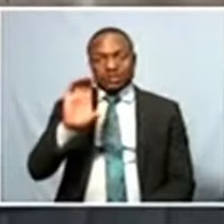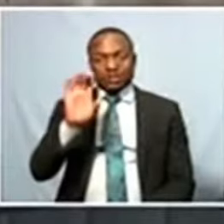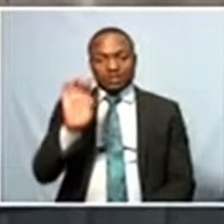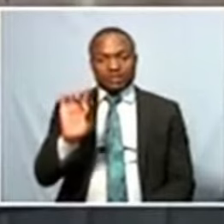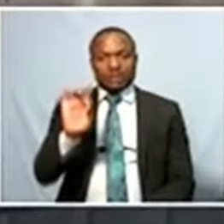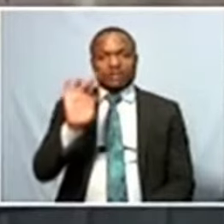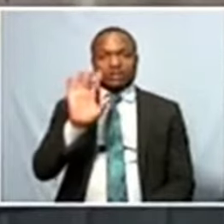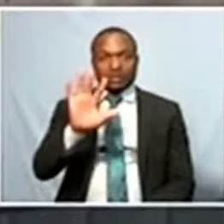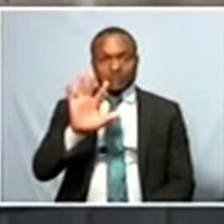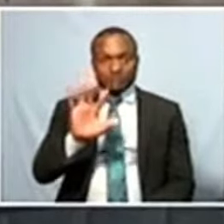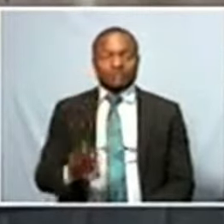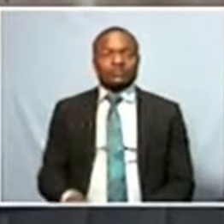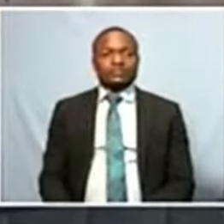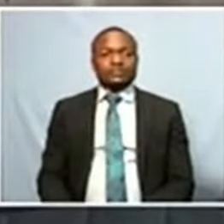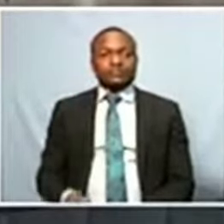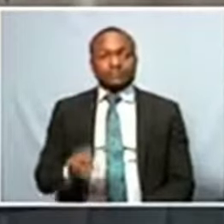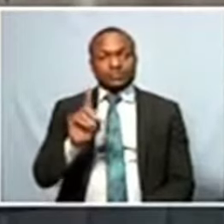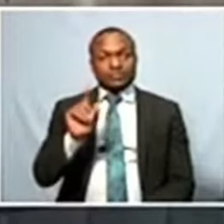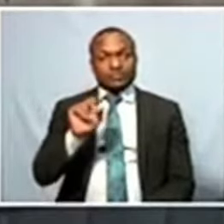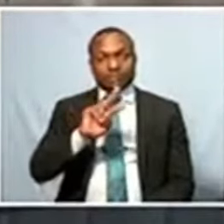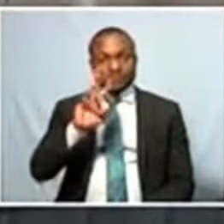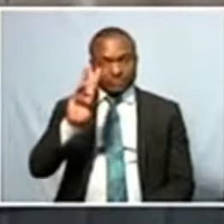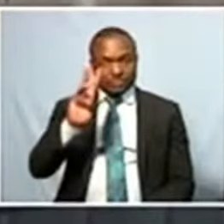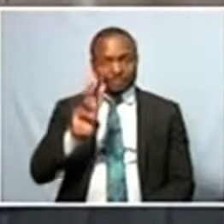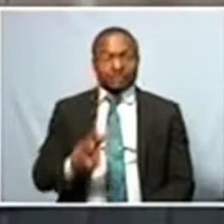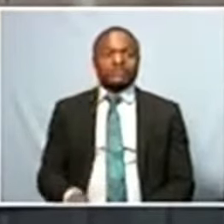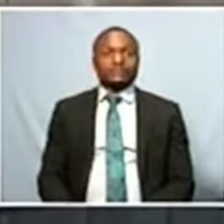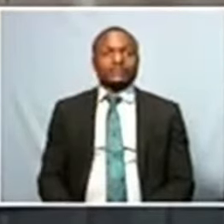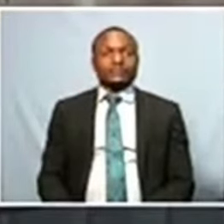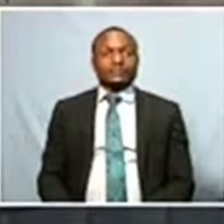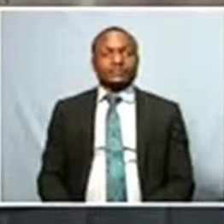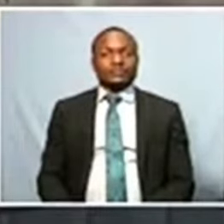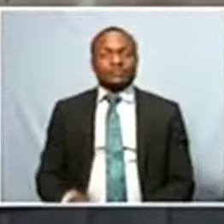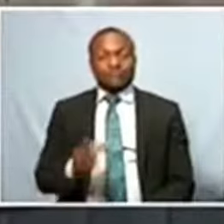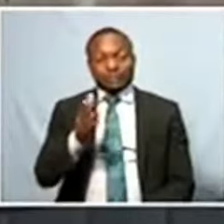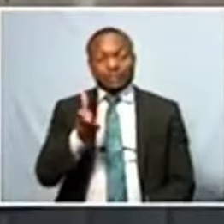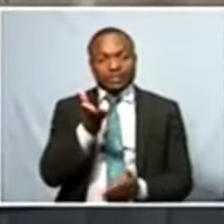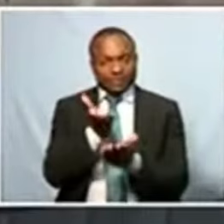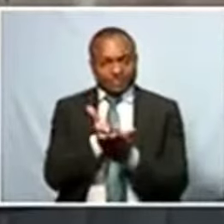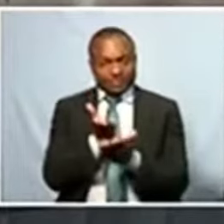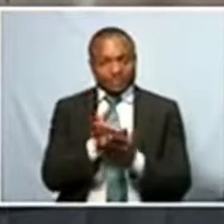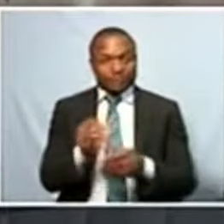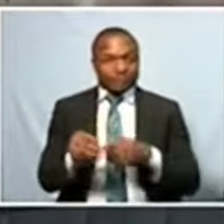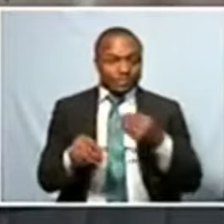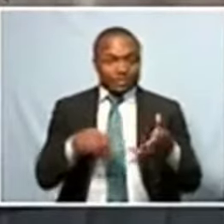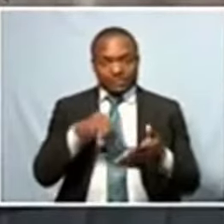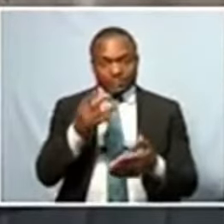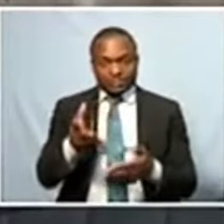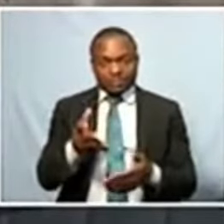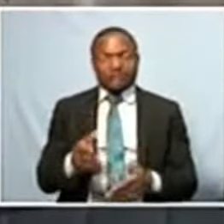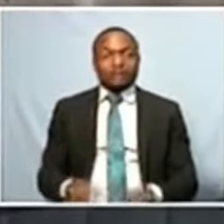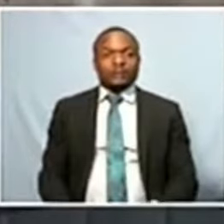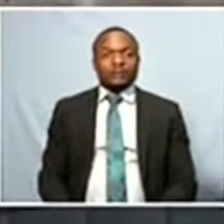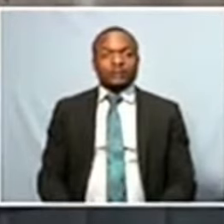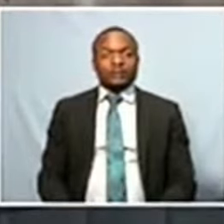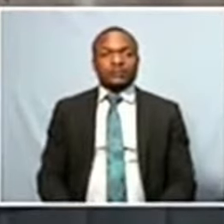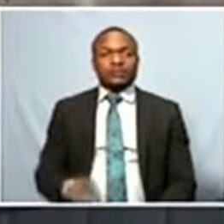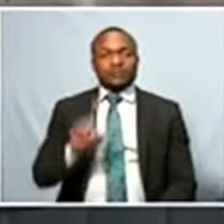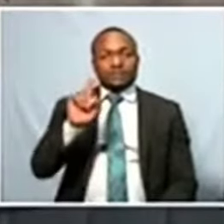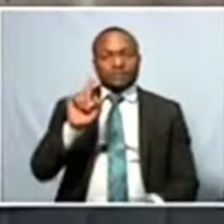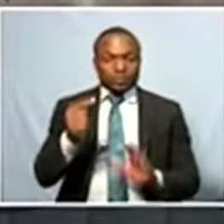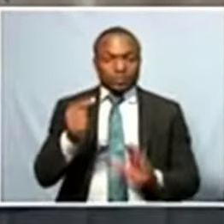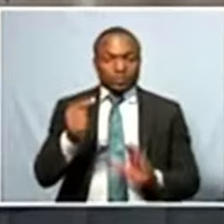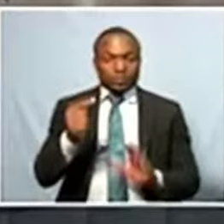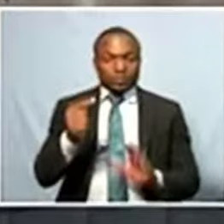2,356,685. In 2026, there is a proposal to spend a mere